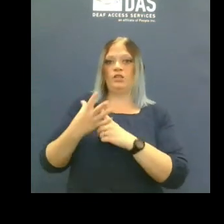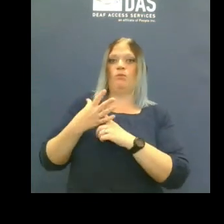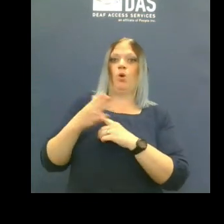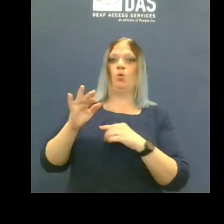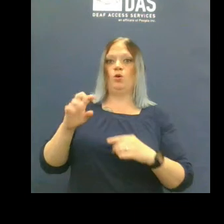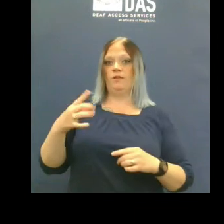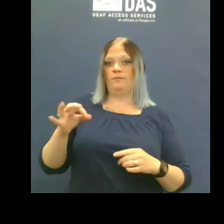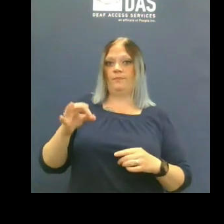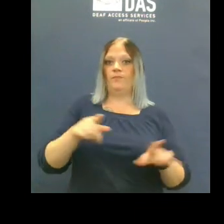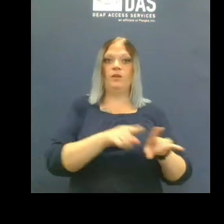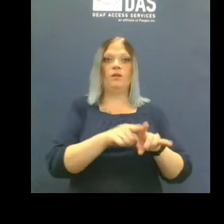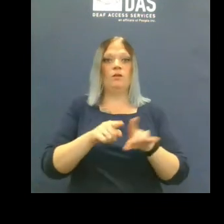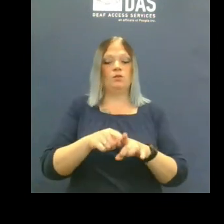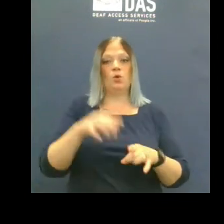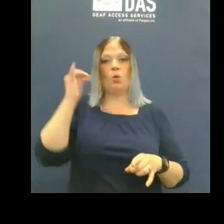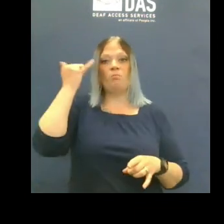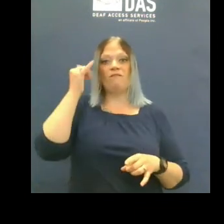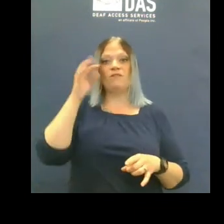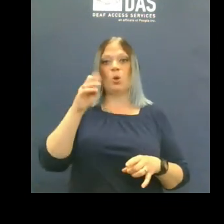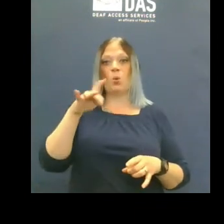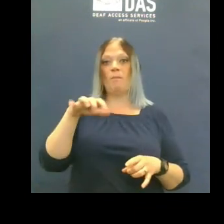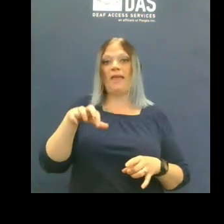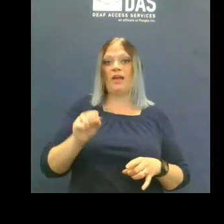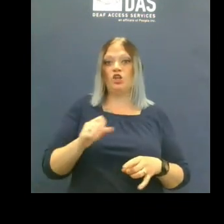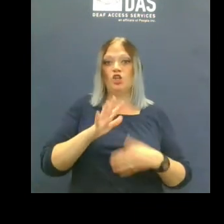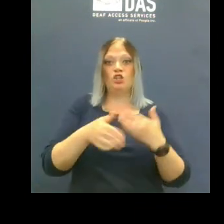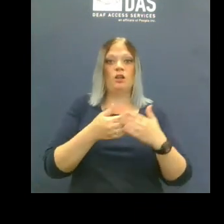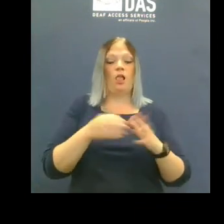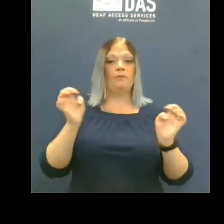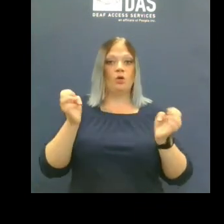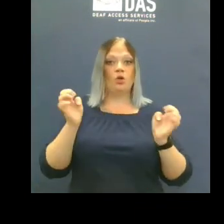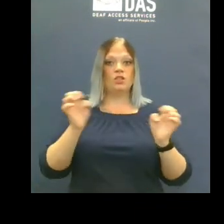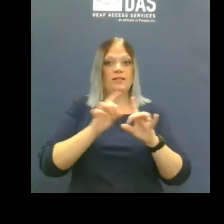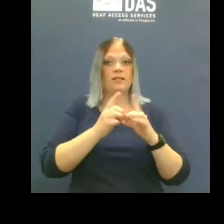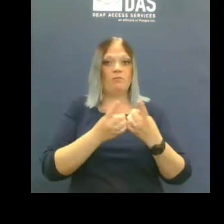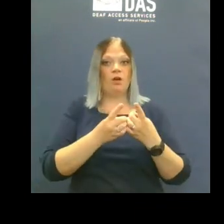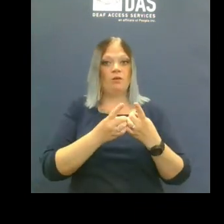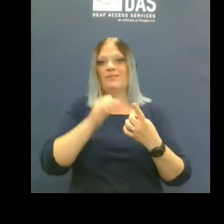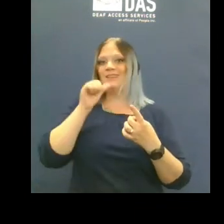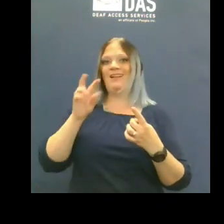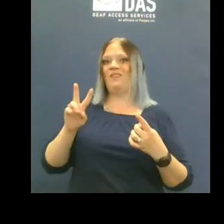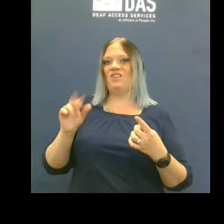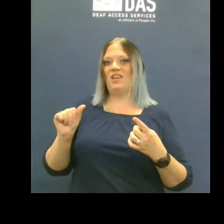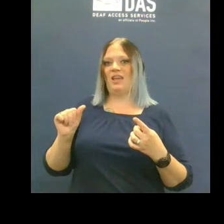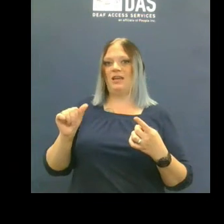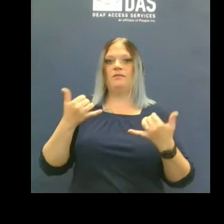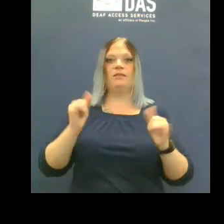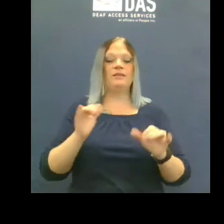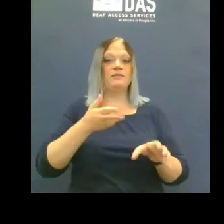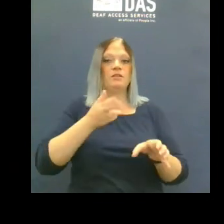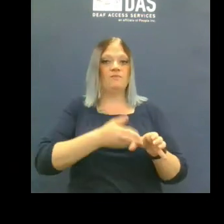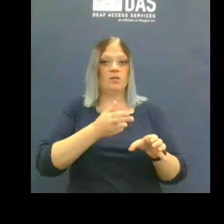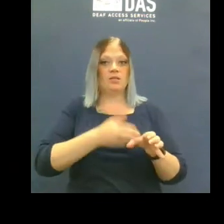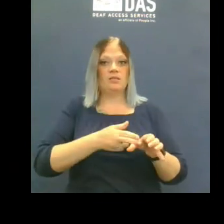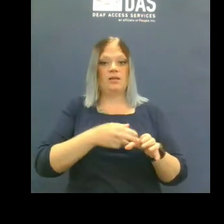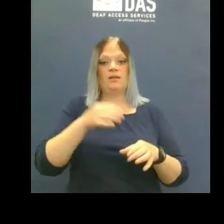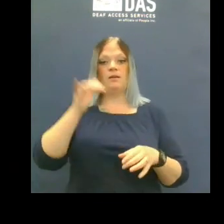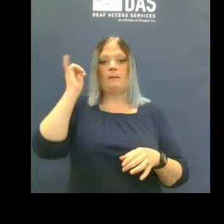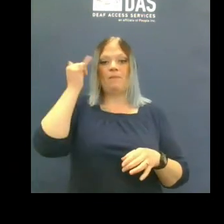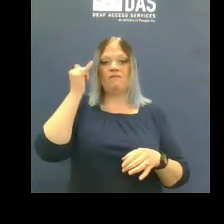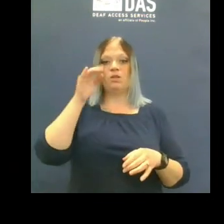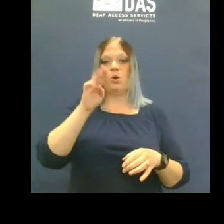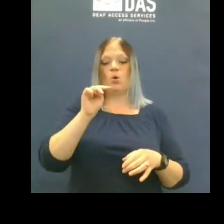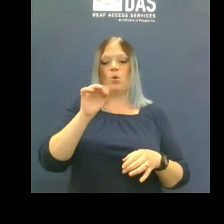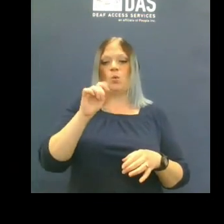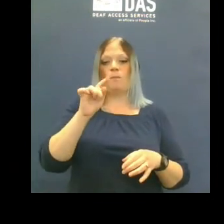Also, Buffalo Matters at all our emergency departments in Erie County, except for the VA, are still participating in Buffalo Matters. And so